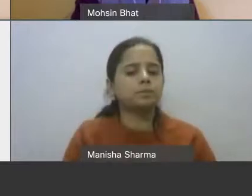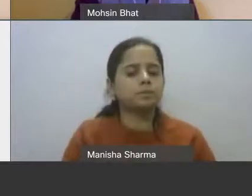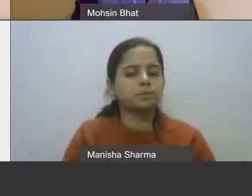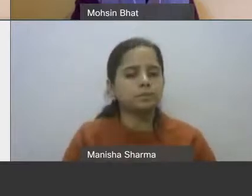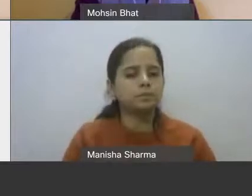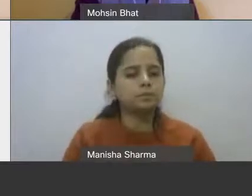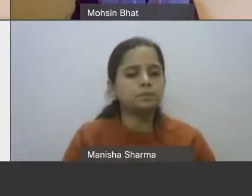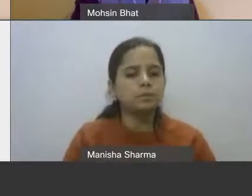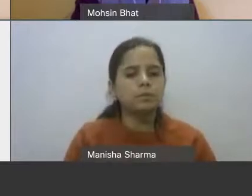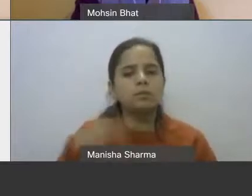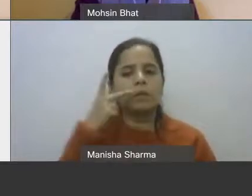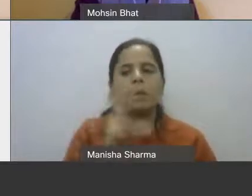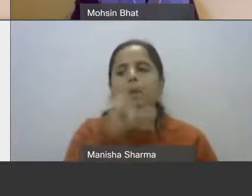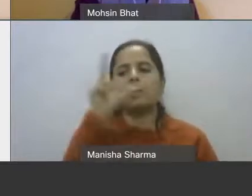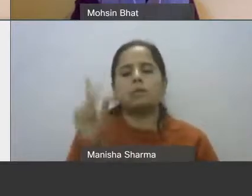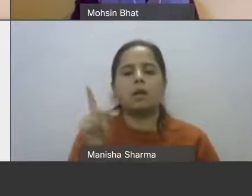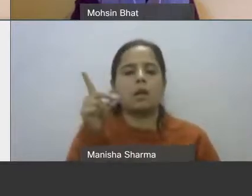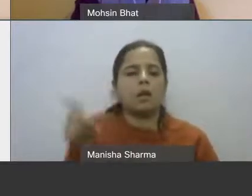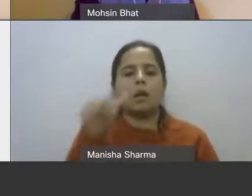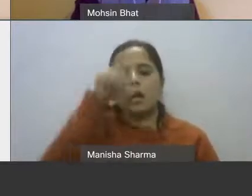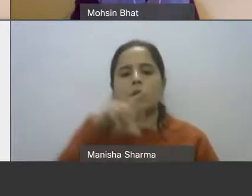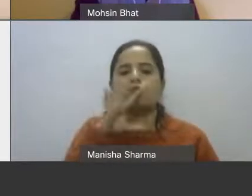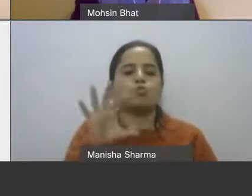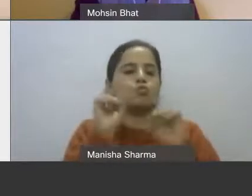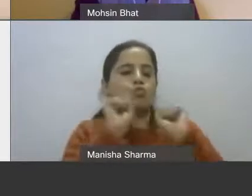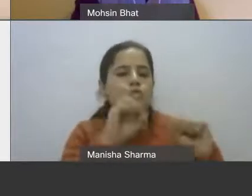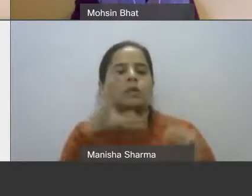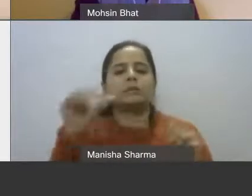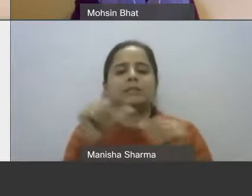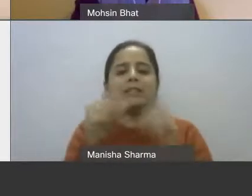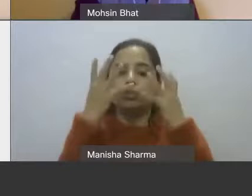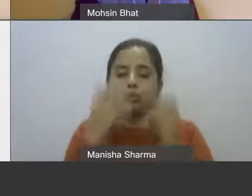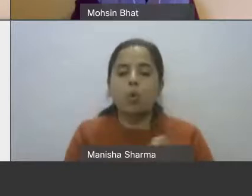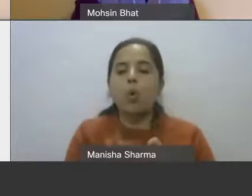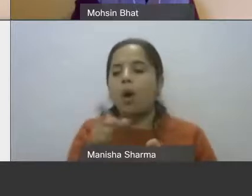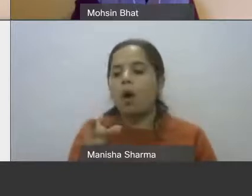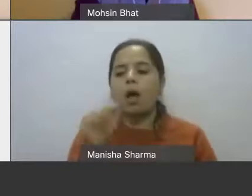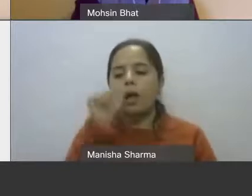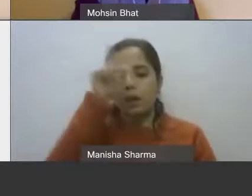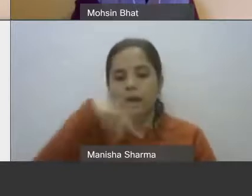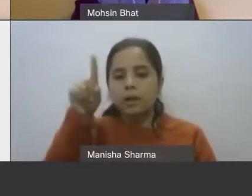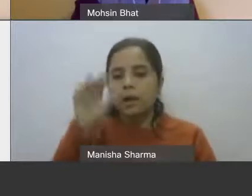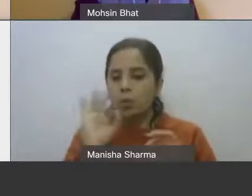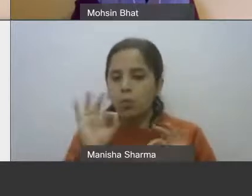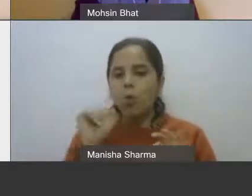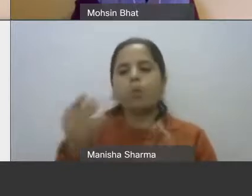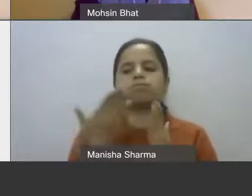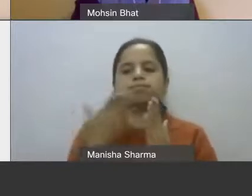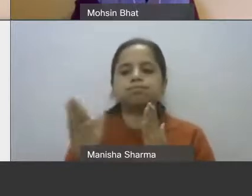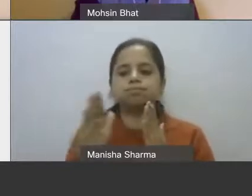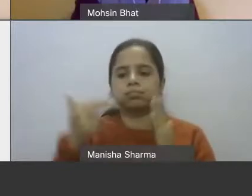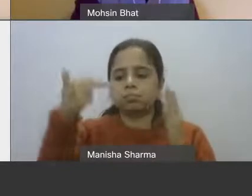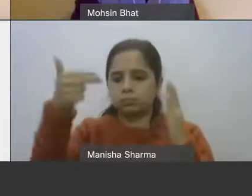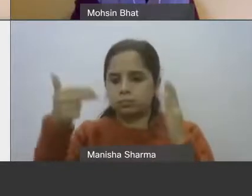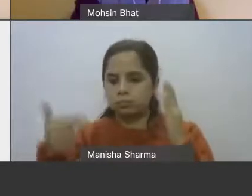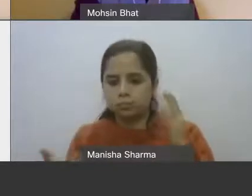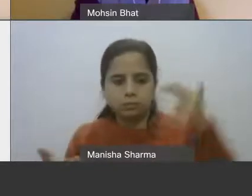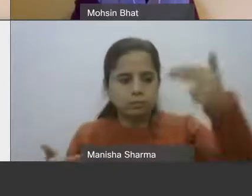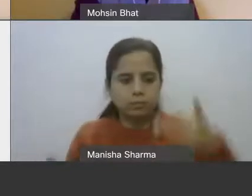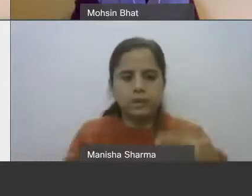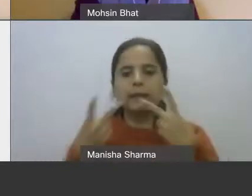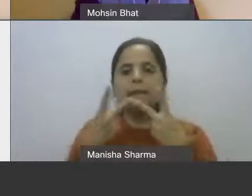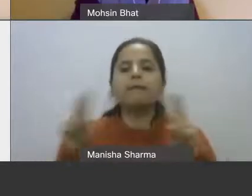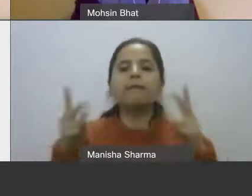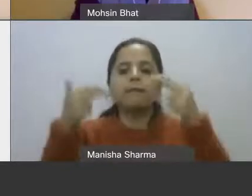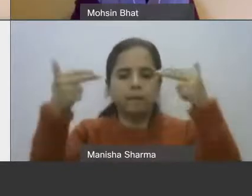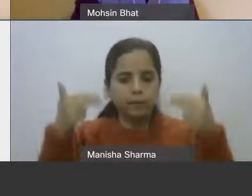to be considered to be, second-class citizens, and that is what the CAA essentially wants to do. And by doing that, it violates, in